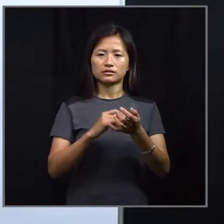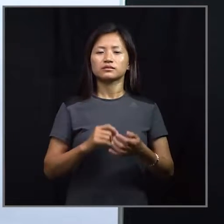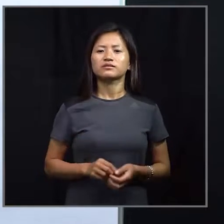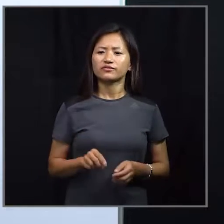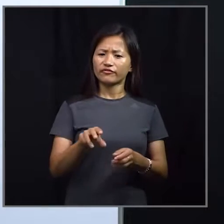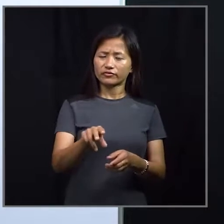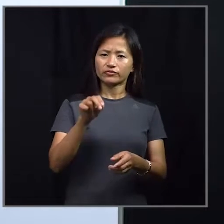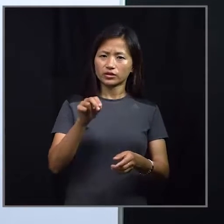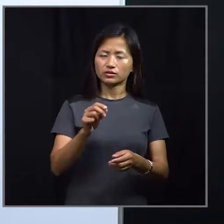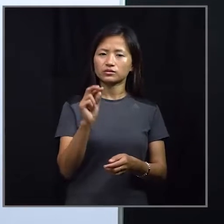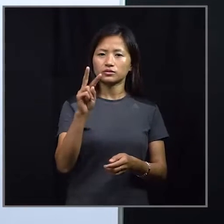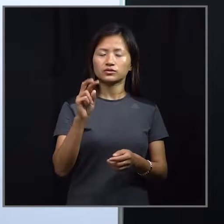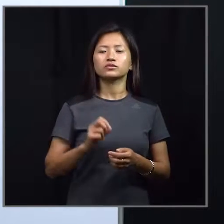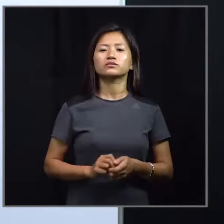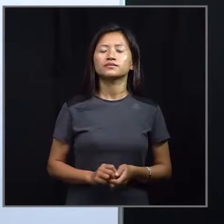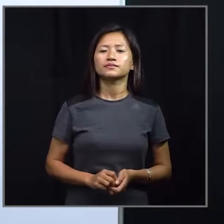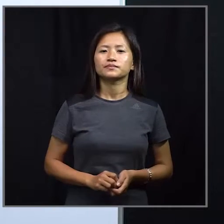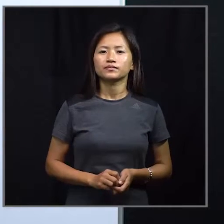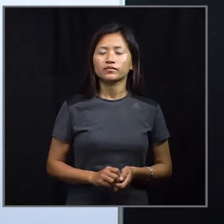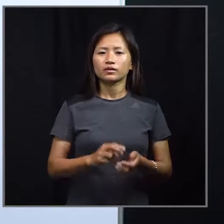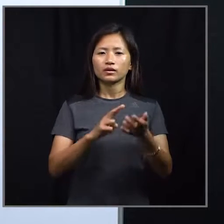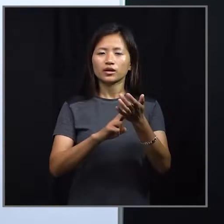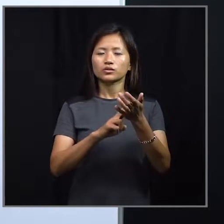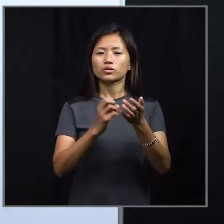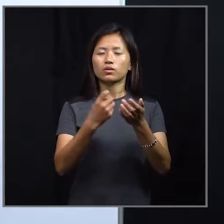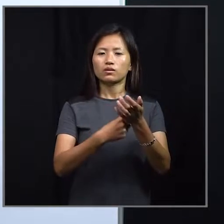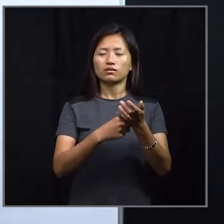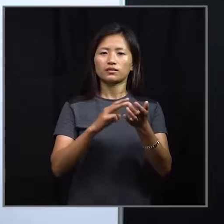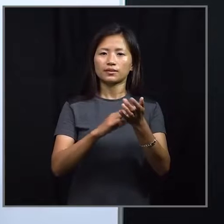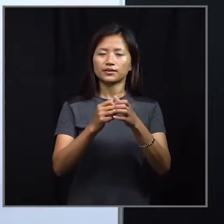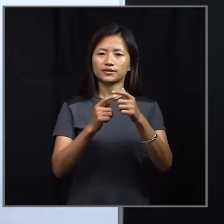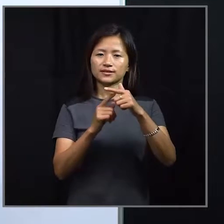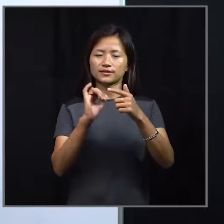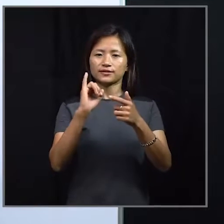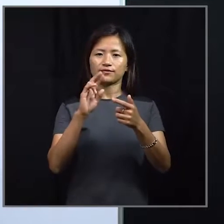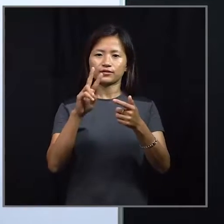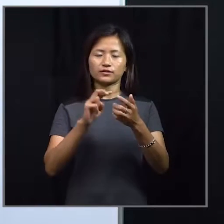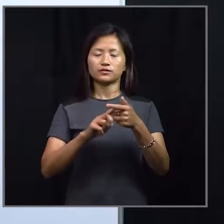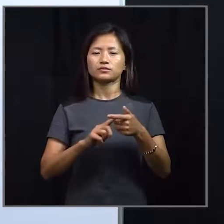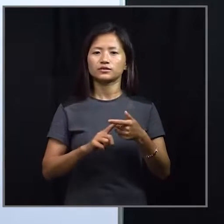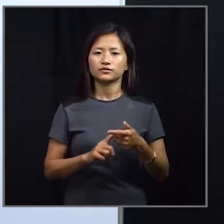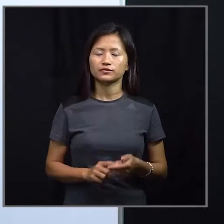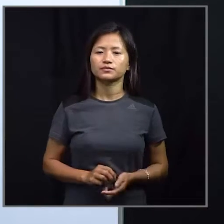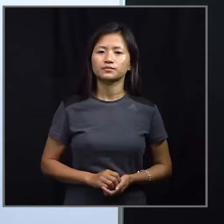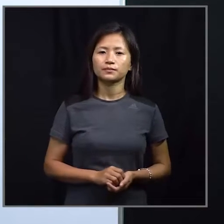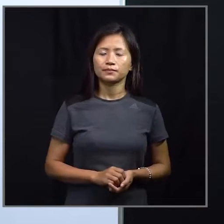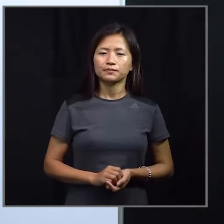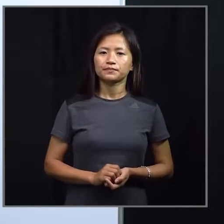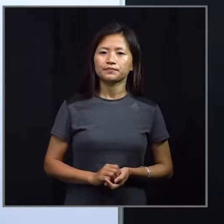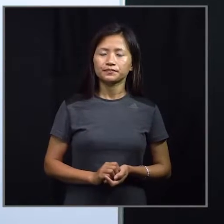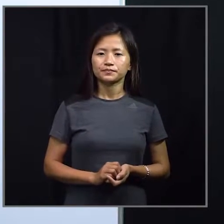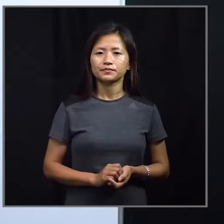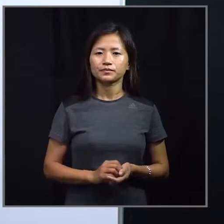value judgment, that is technically called normative economics. Are you able to differentiate between the two or not? In